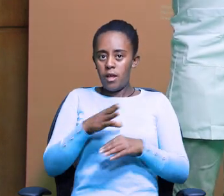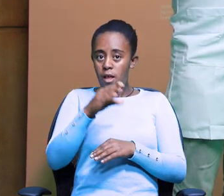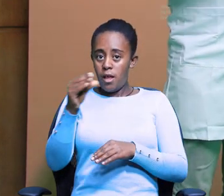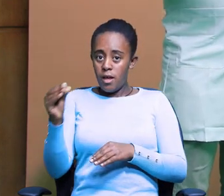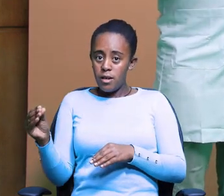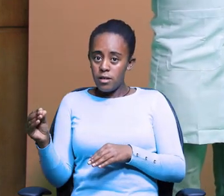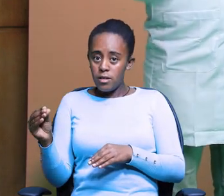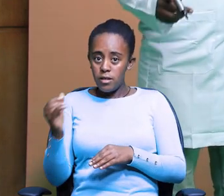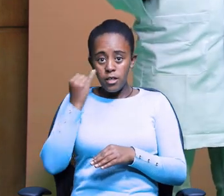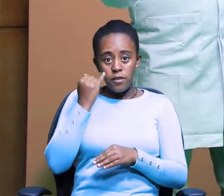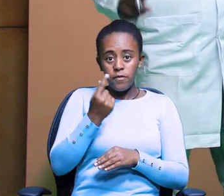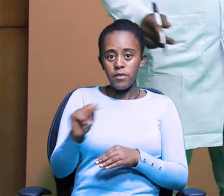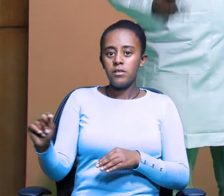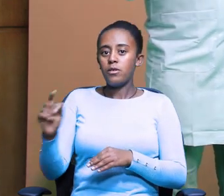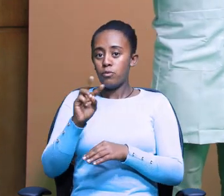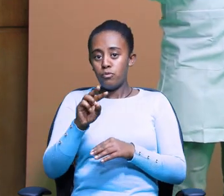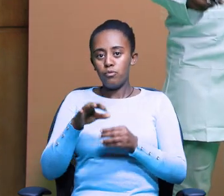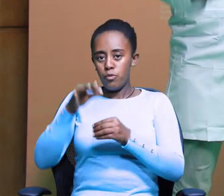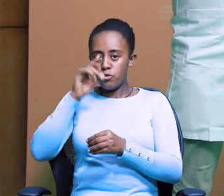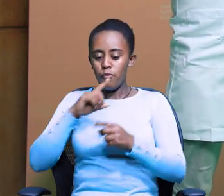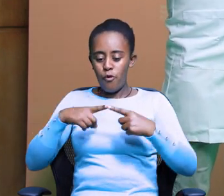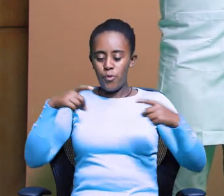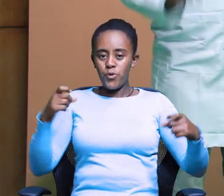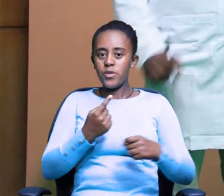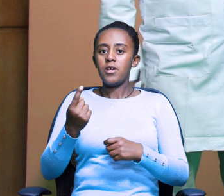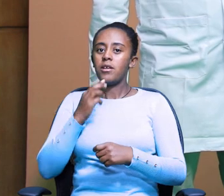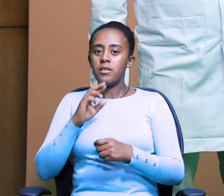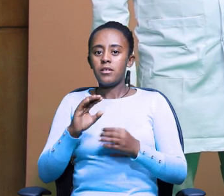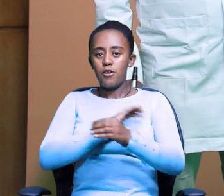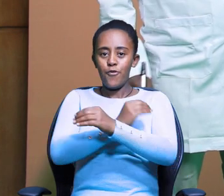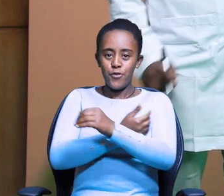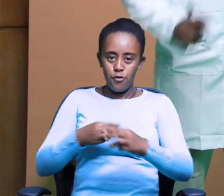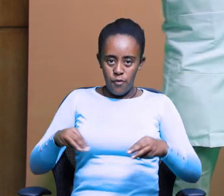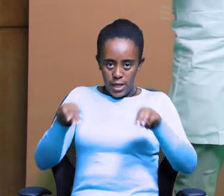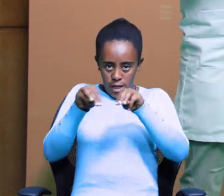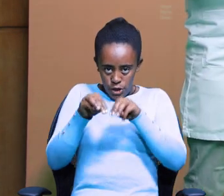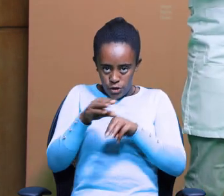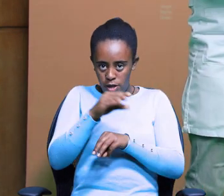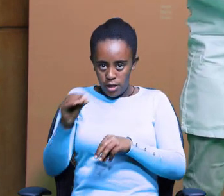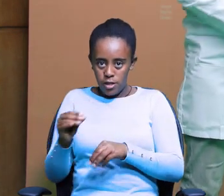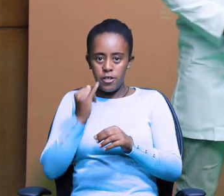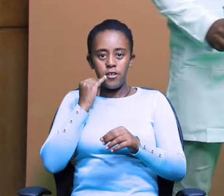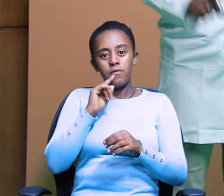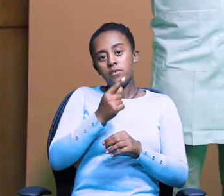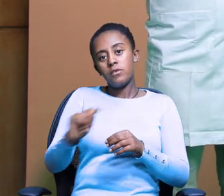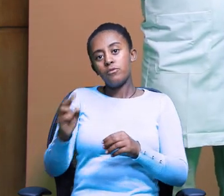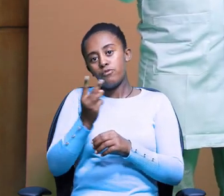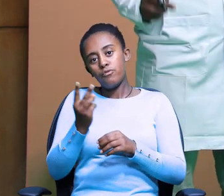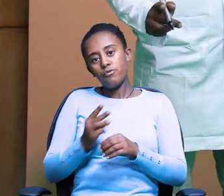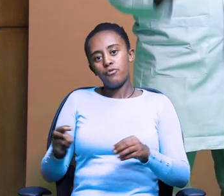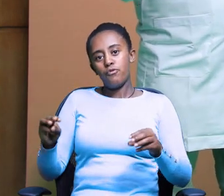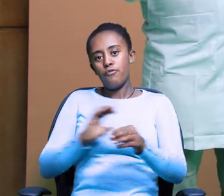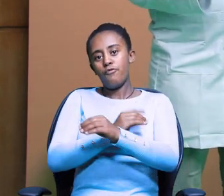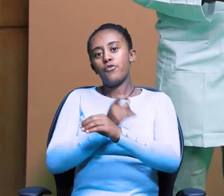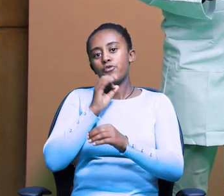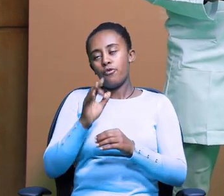And if the two poles of magnets are opposite, there is a force of attraction. And if the two poles of magnets are